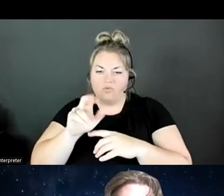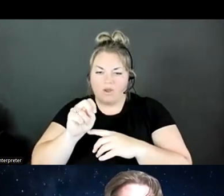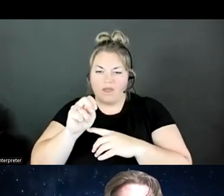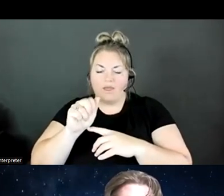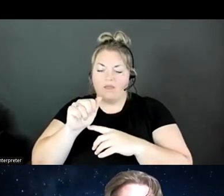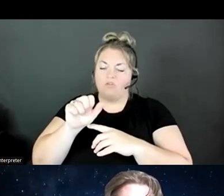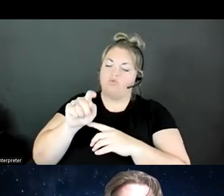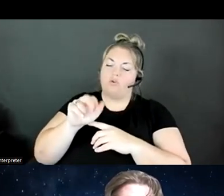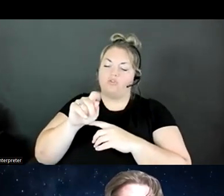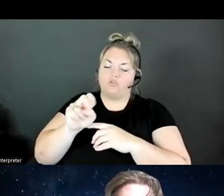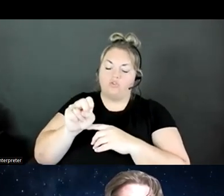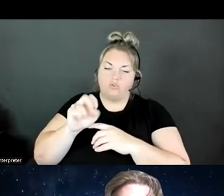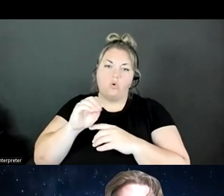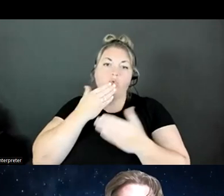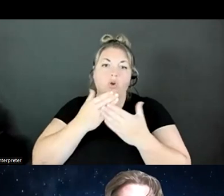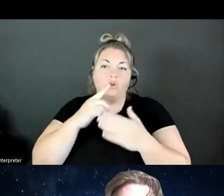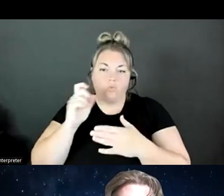great question.